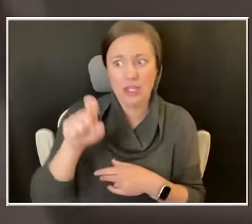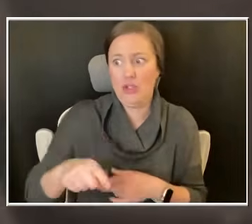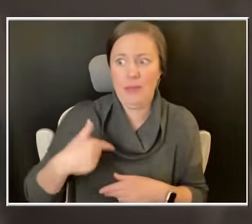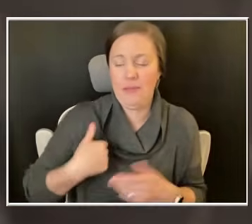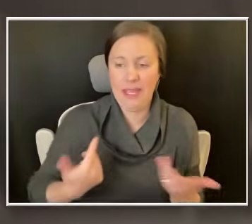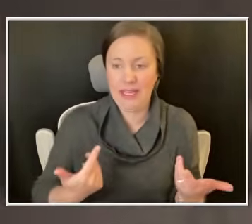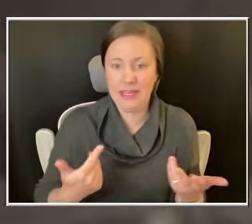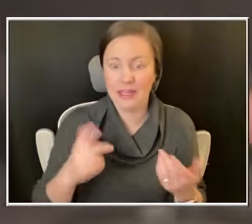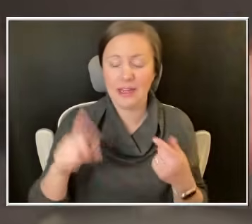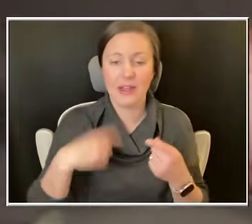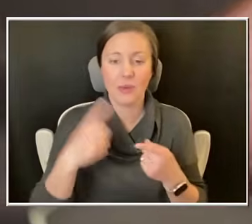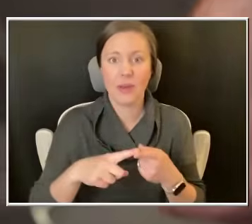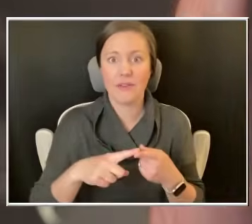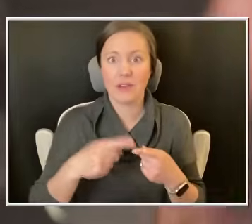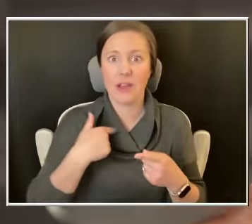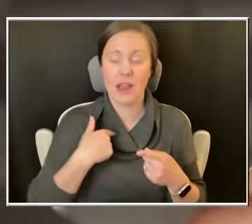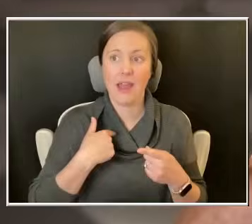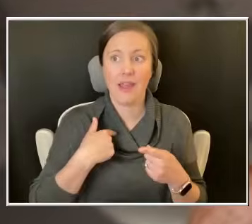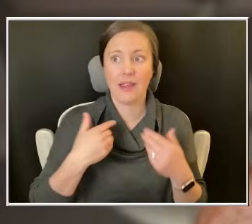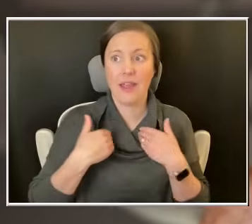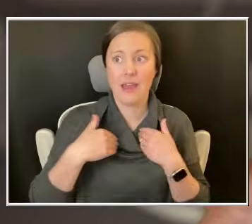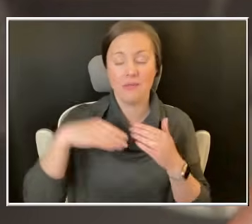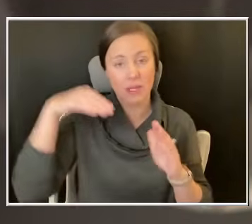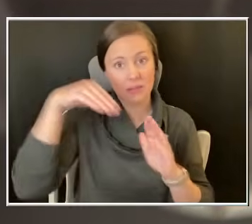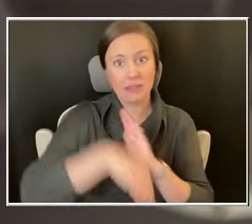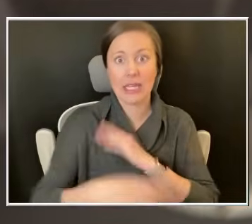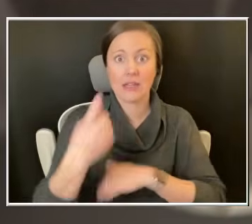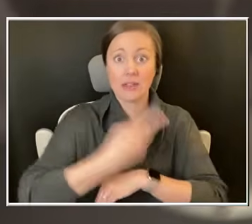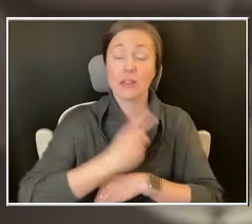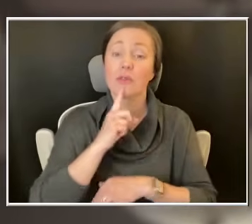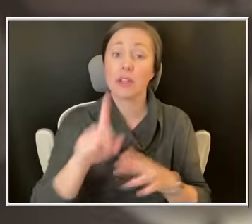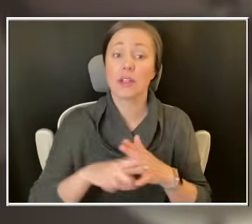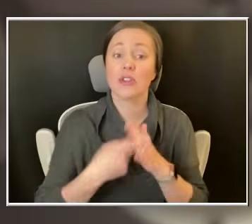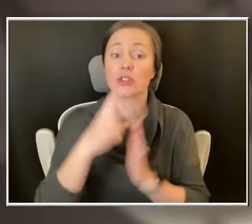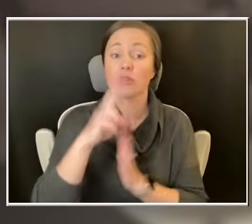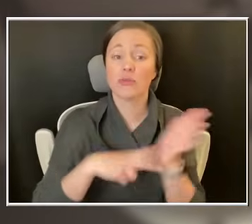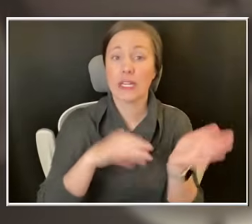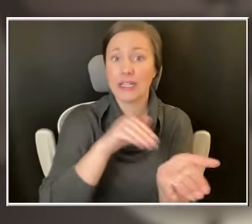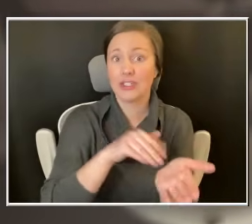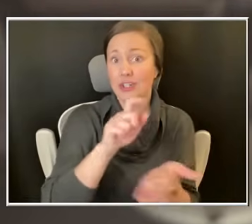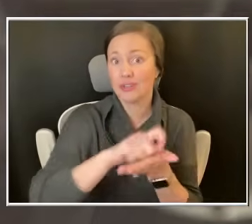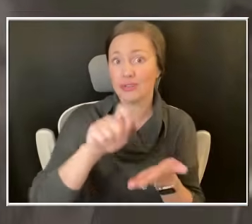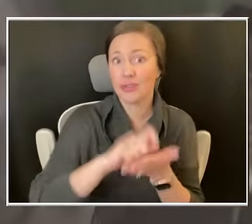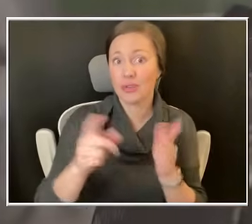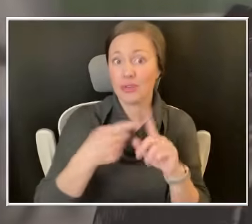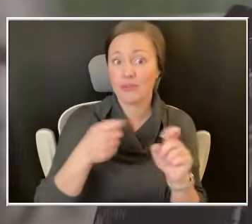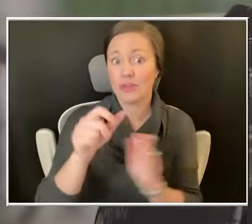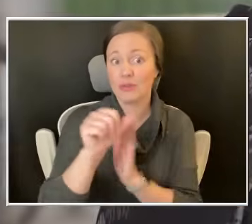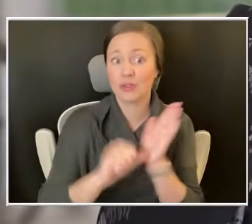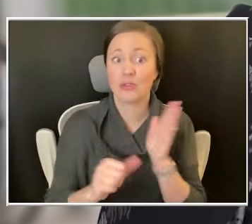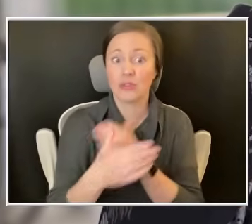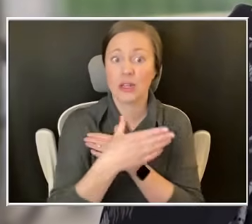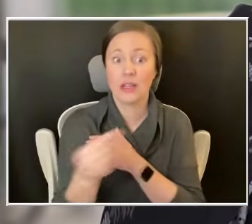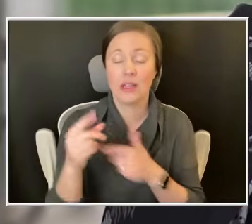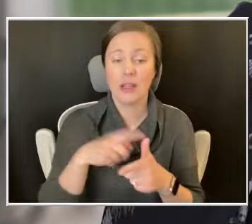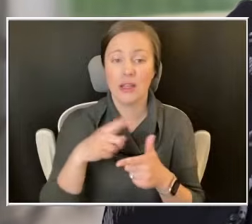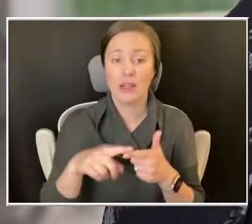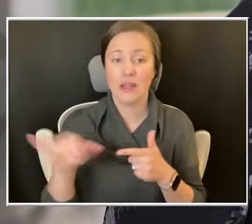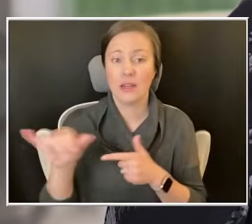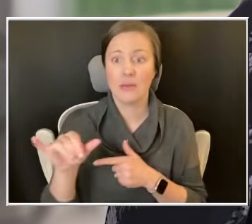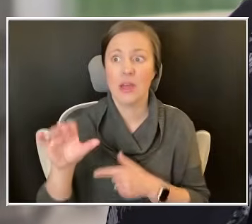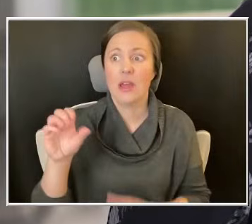my down days, which I do a lot, like I start reading the doctor's notes from surgery, and then I'm like, oh my God,